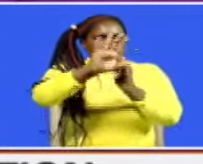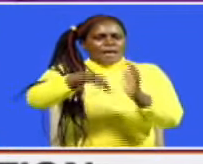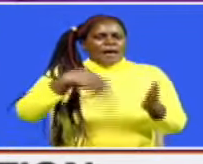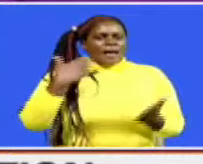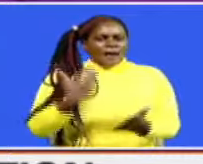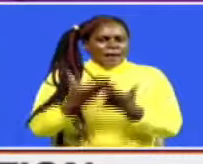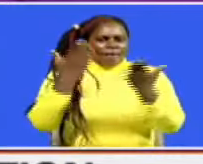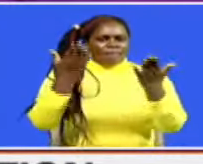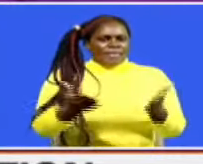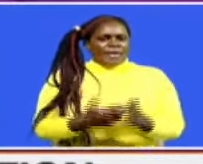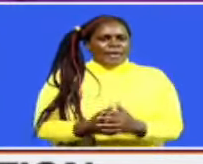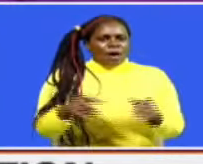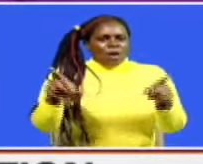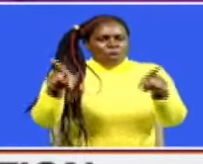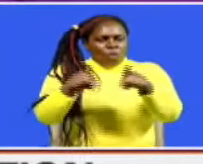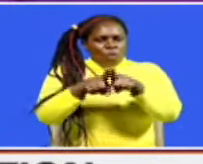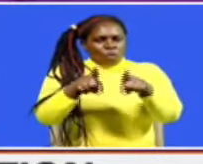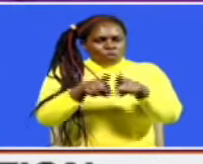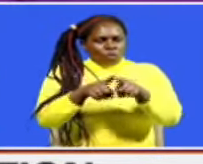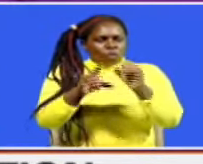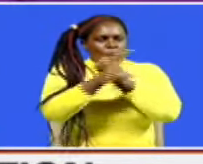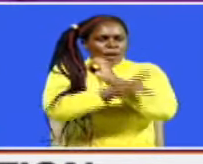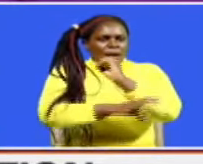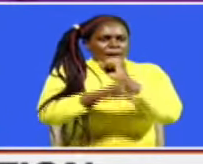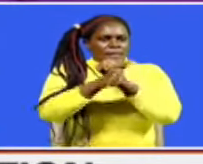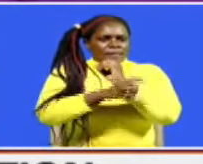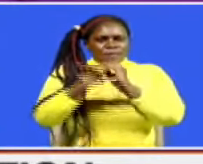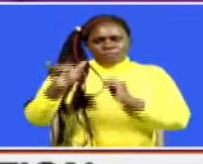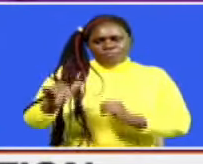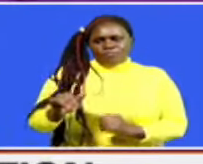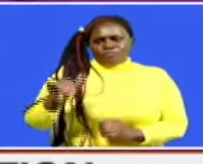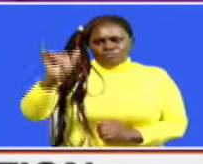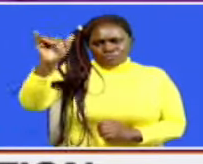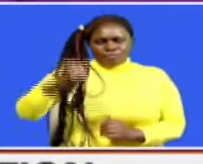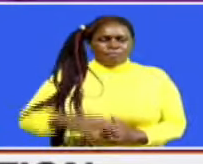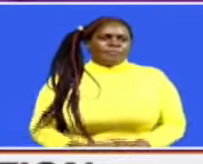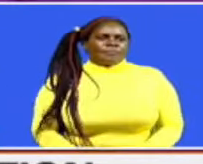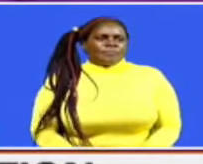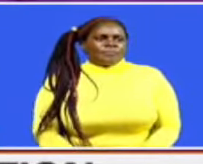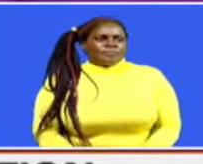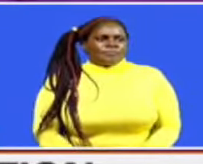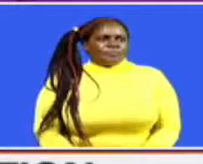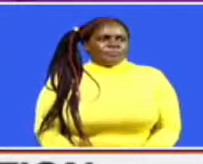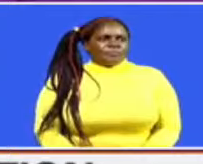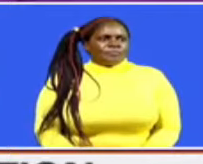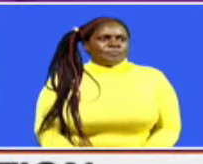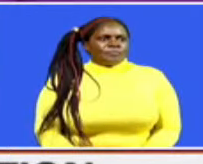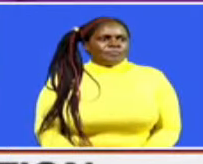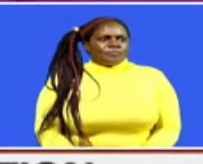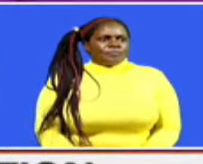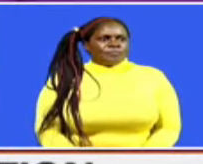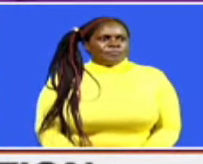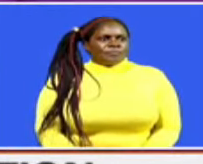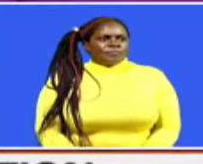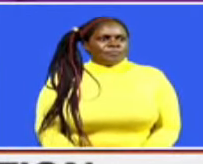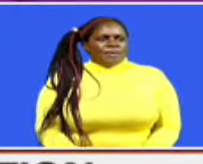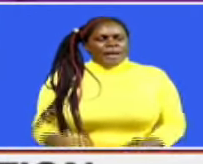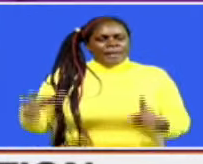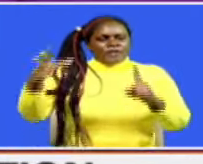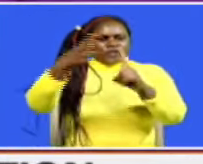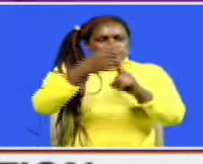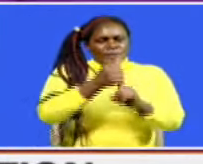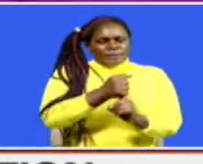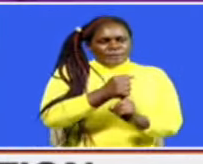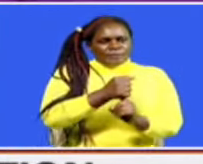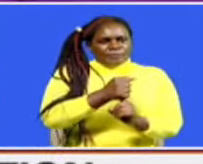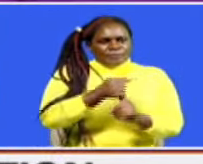origin as well as countries of destination. Dear colleagues, the achievement